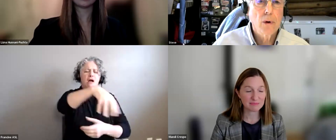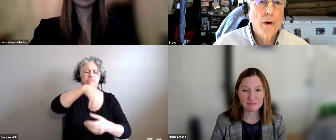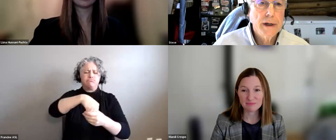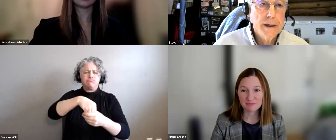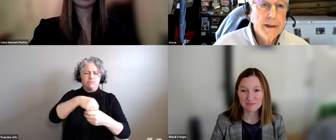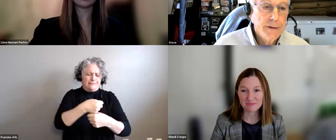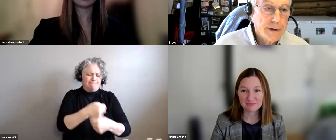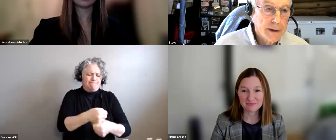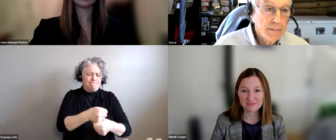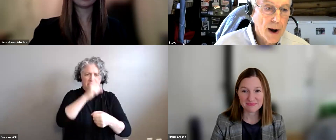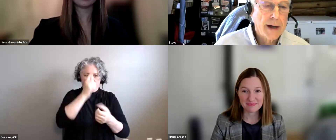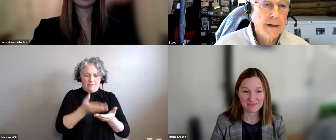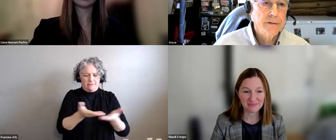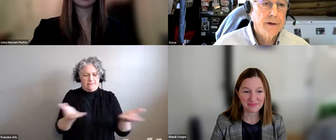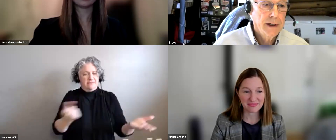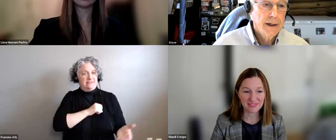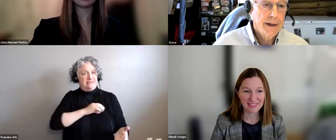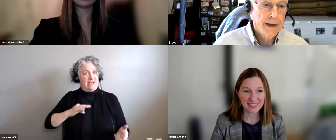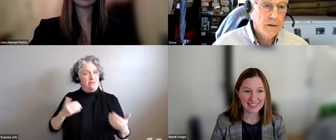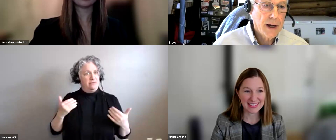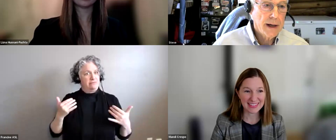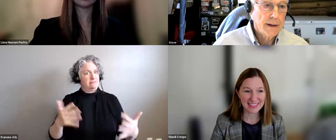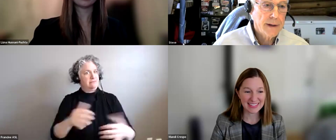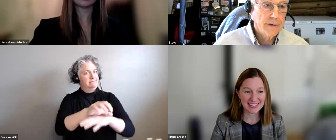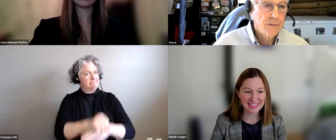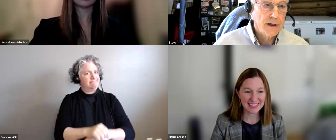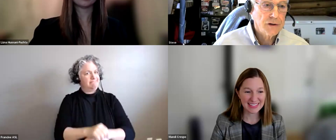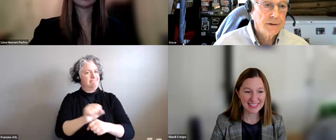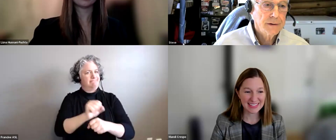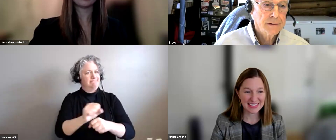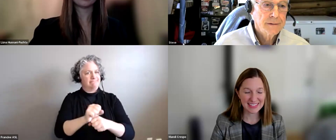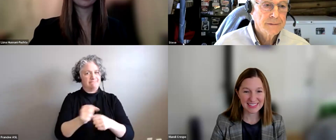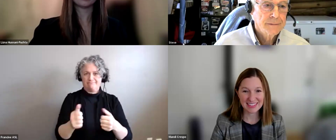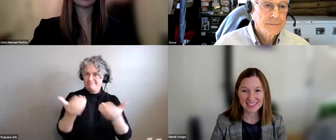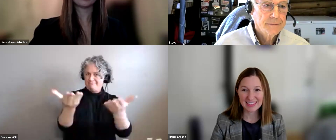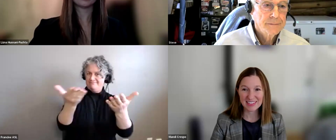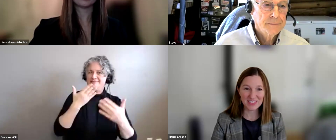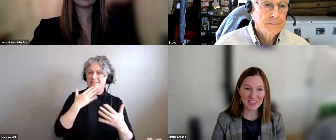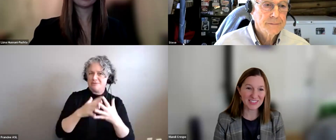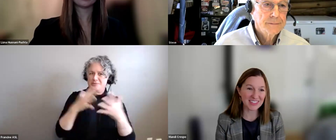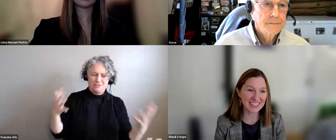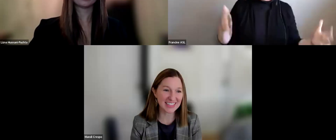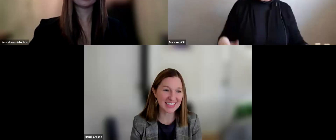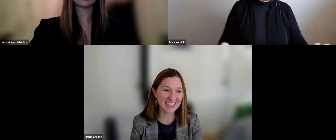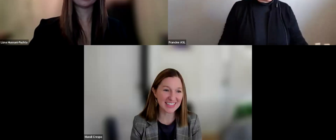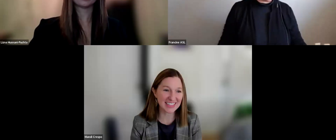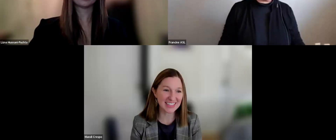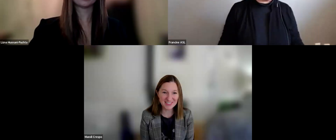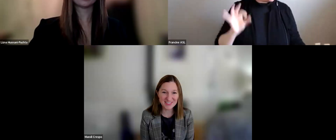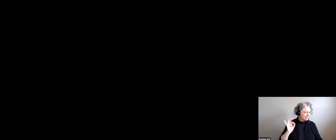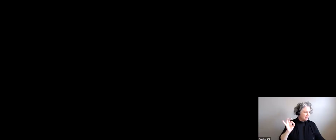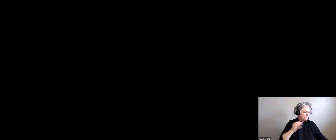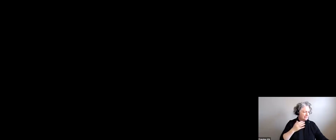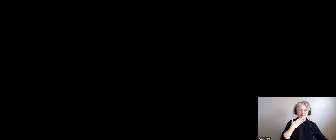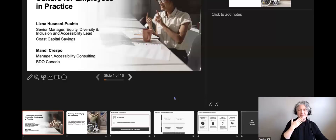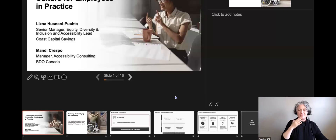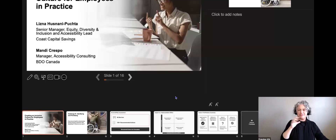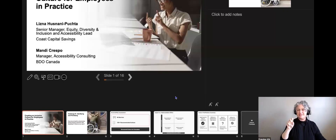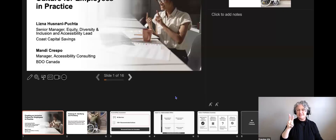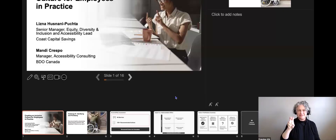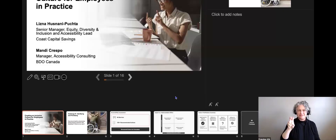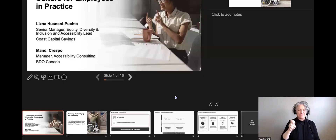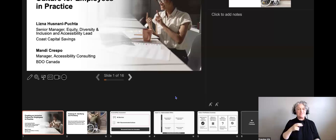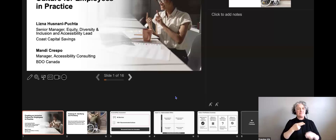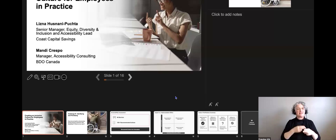for employees in practice. Take it away. Thanks so much. Perfect. Thank you, Steve. My